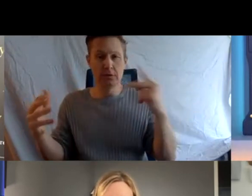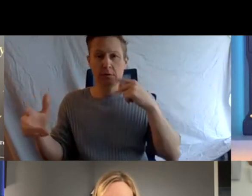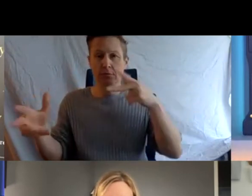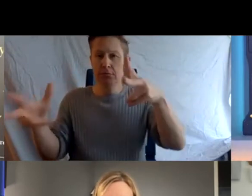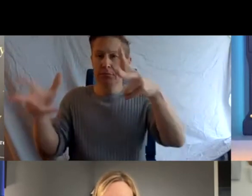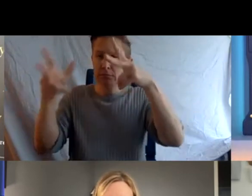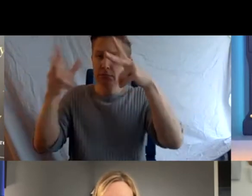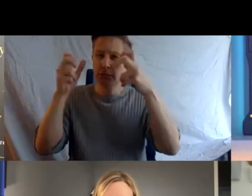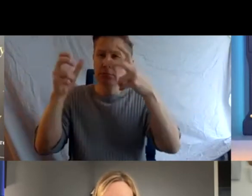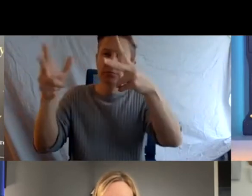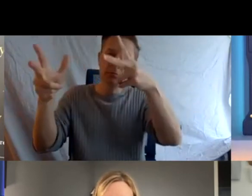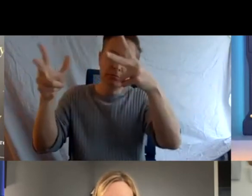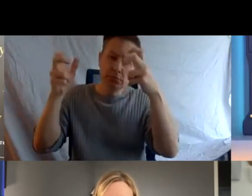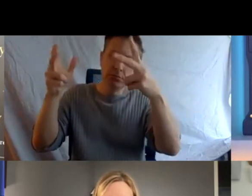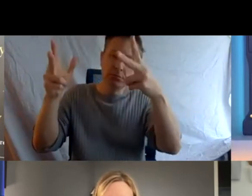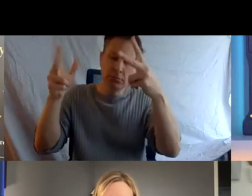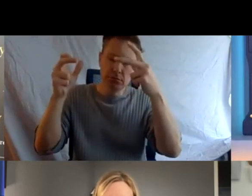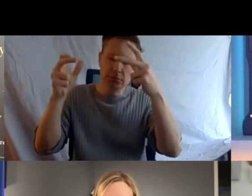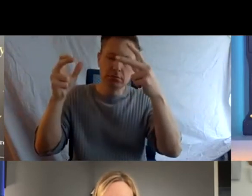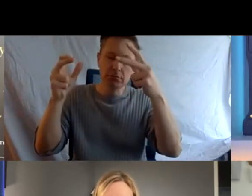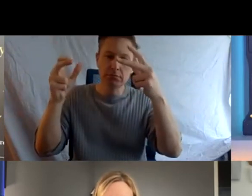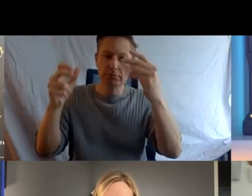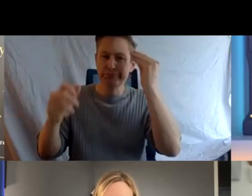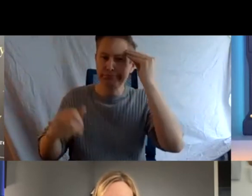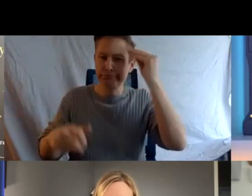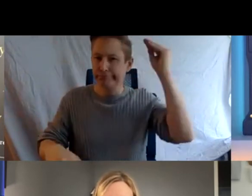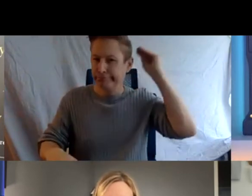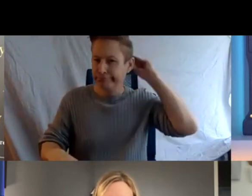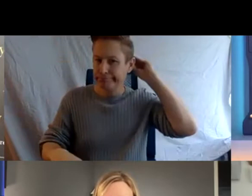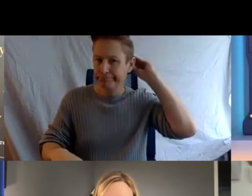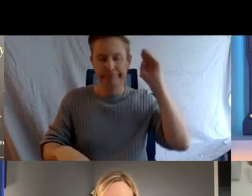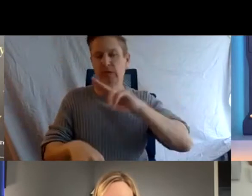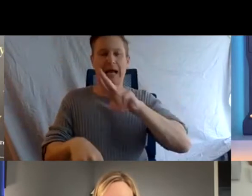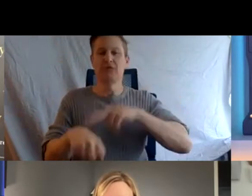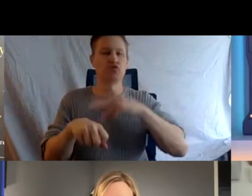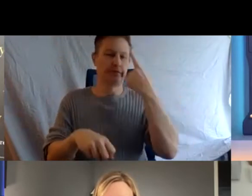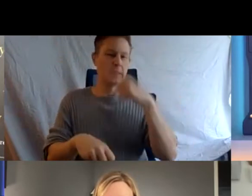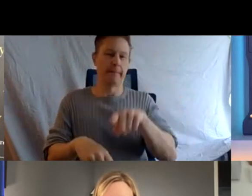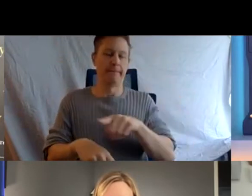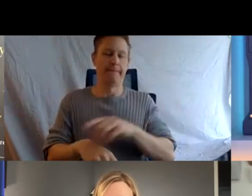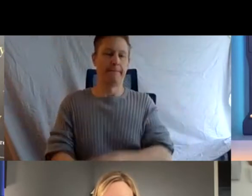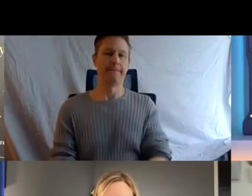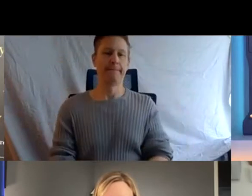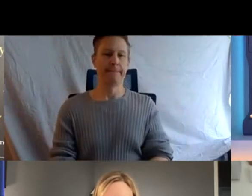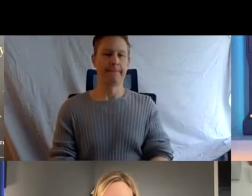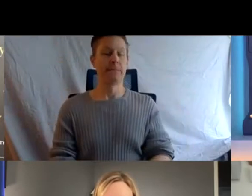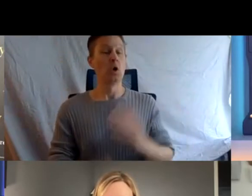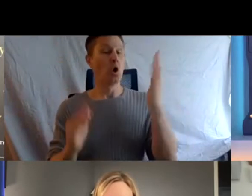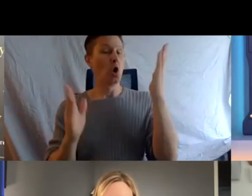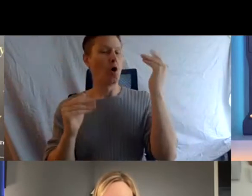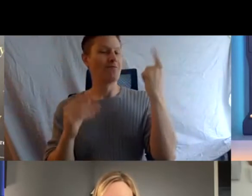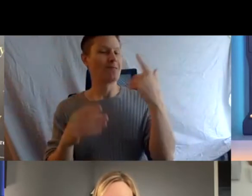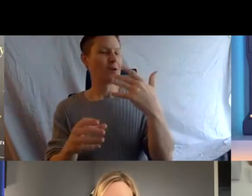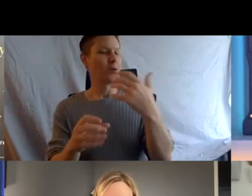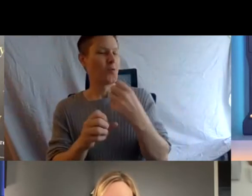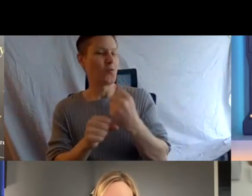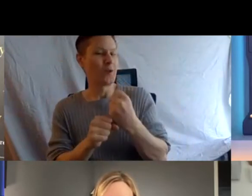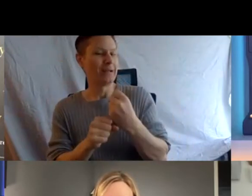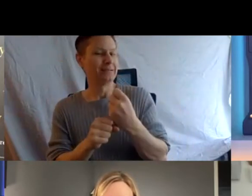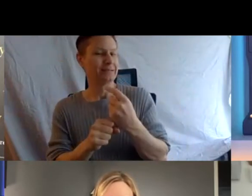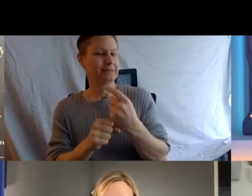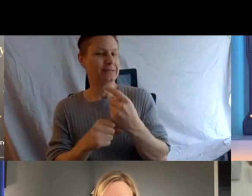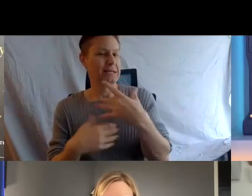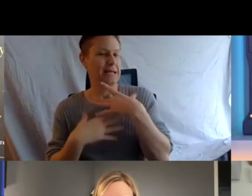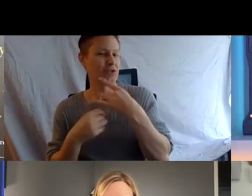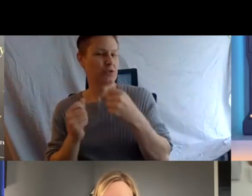kids do, and it just becomes second nature to them that way. So hopefully we win them over with the fun and the action,